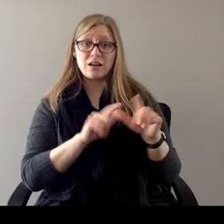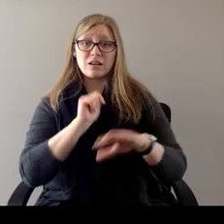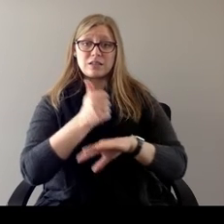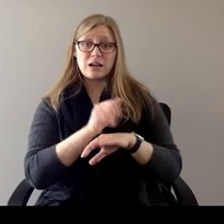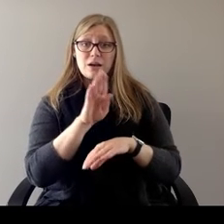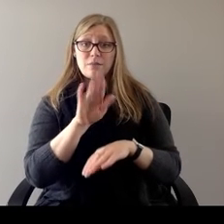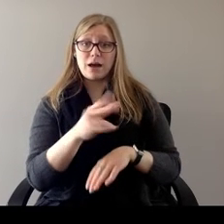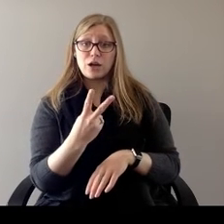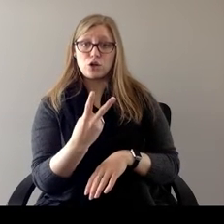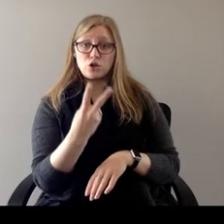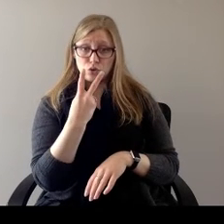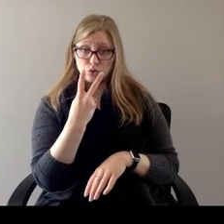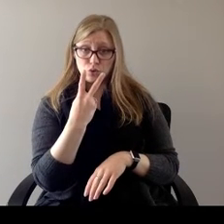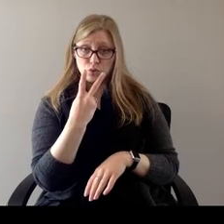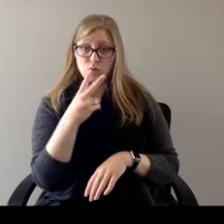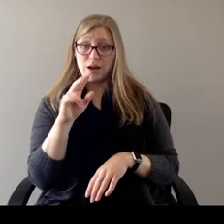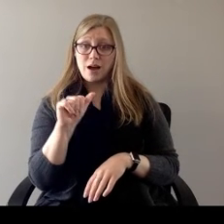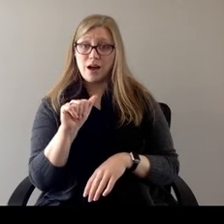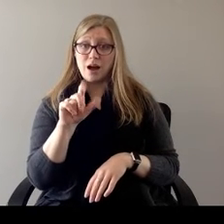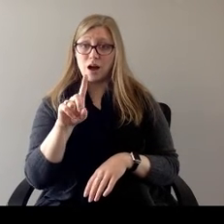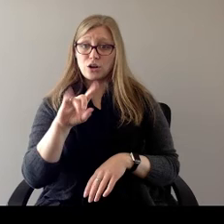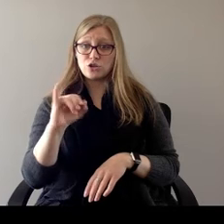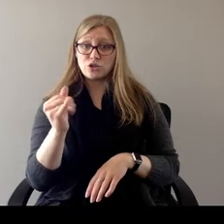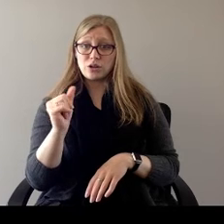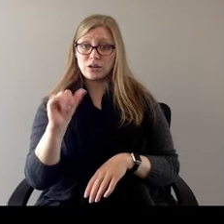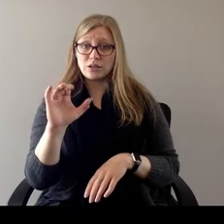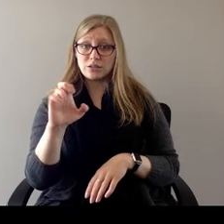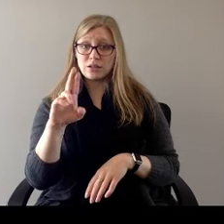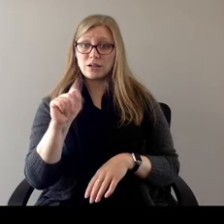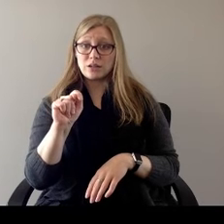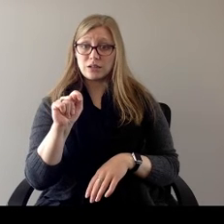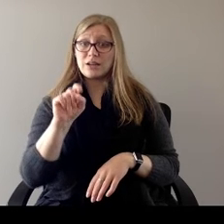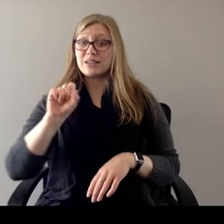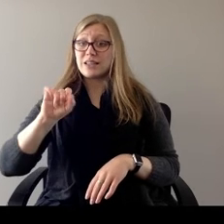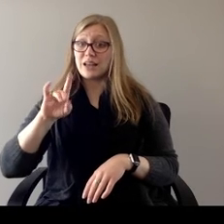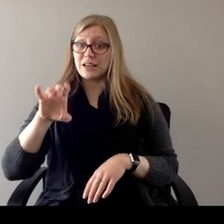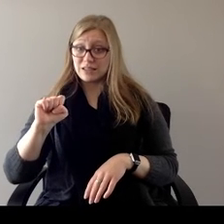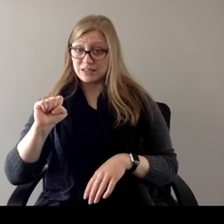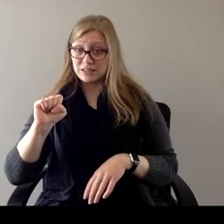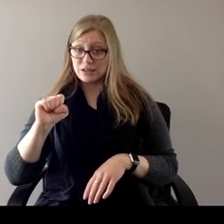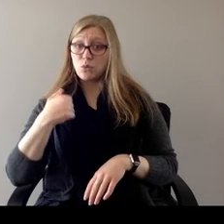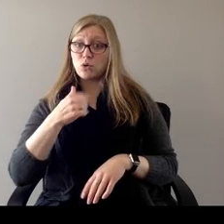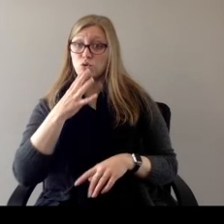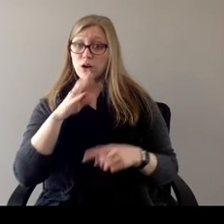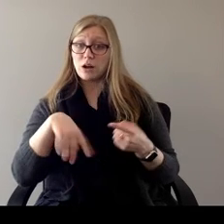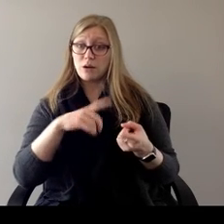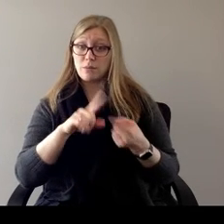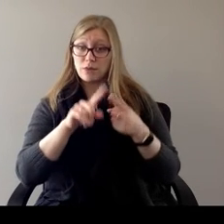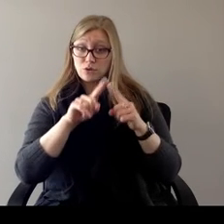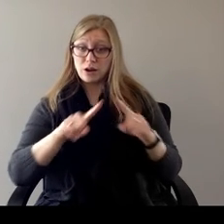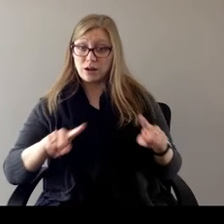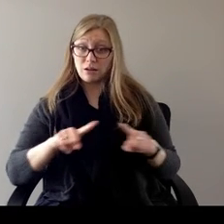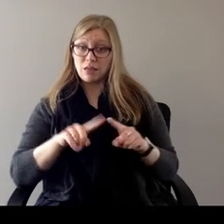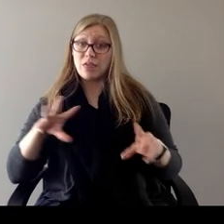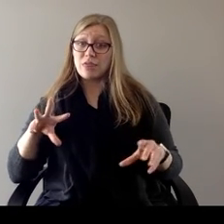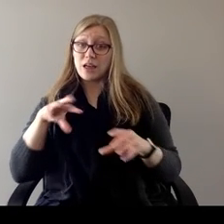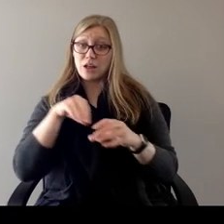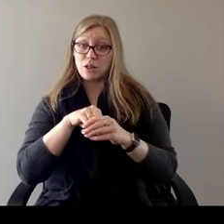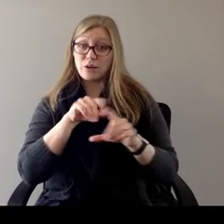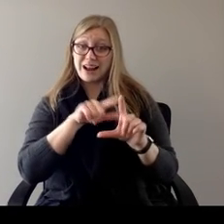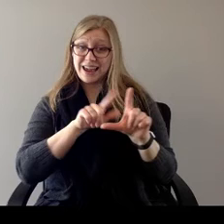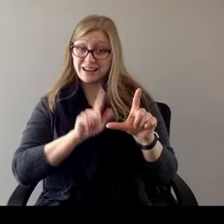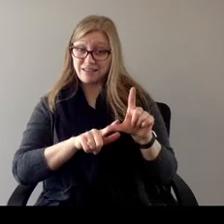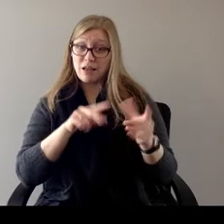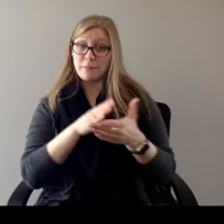sides in a polygon. So we're talking about triangles. So the included angle is the angle that's between the